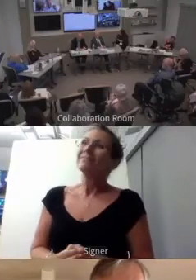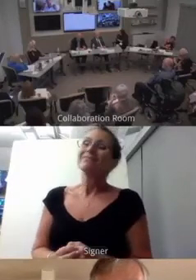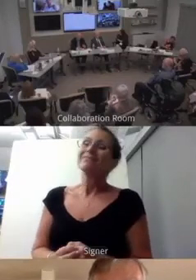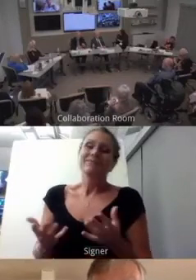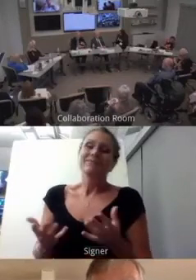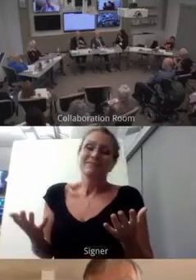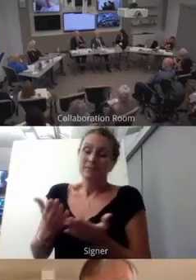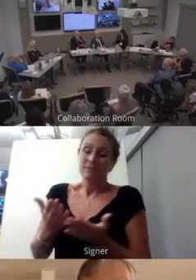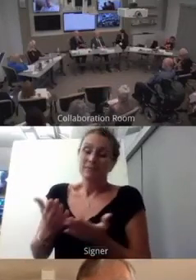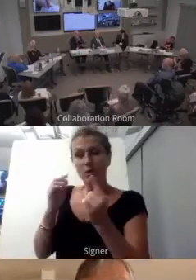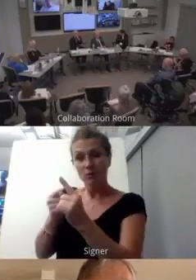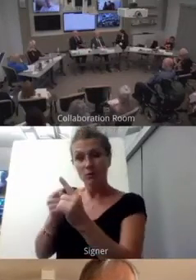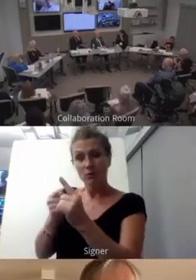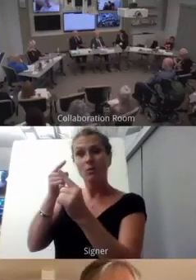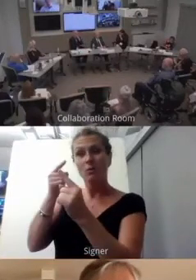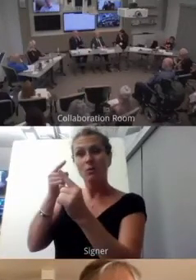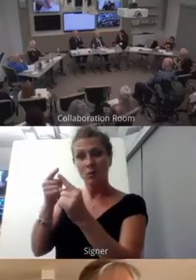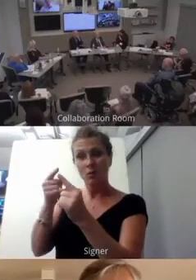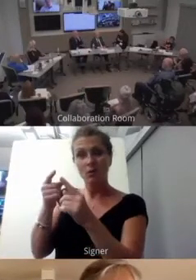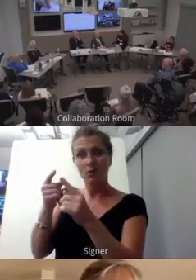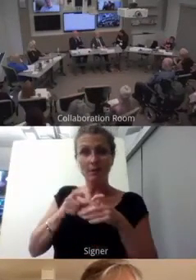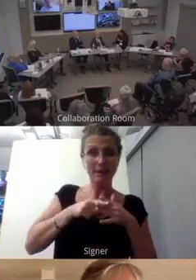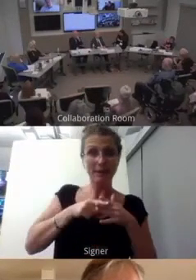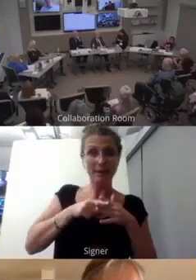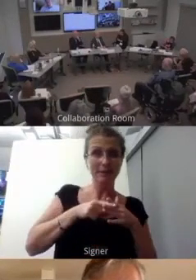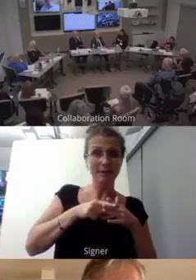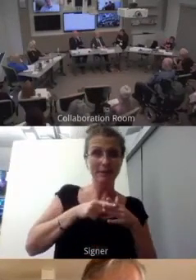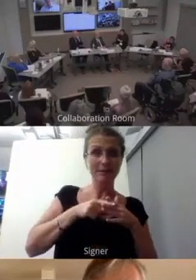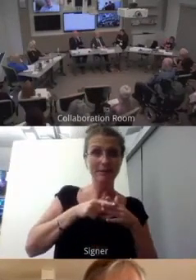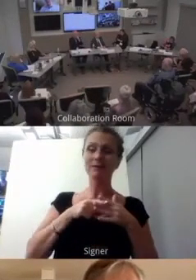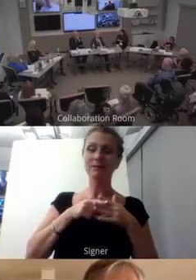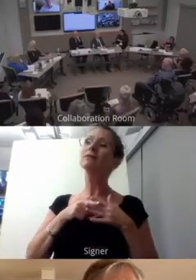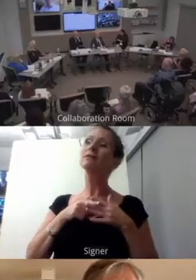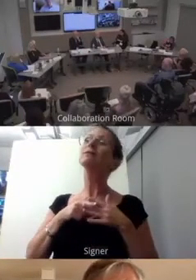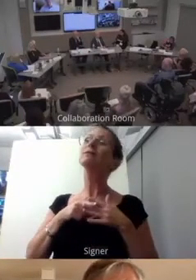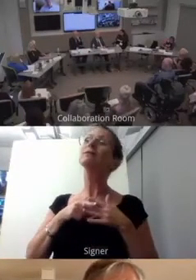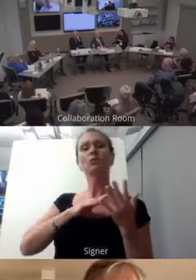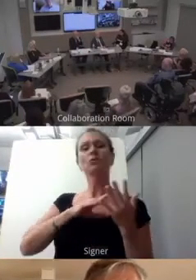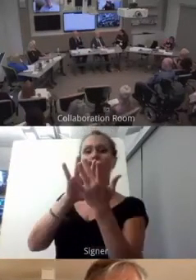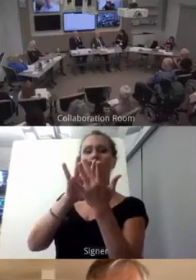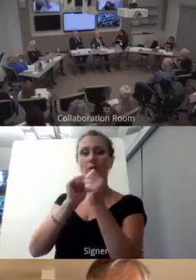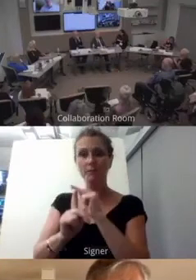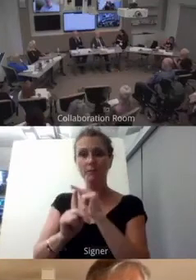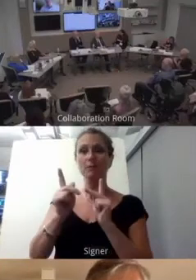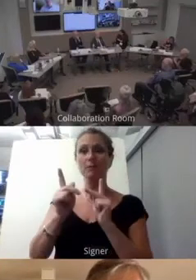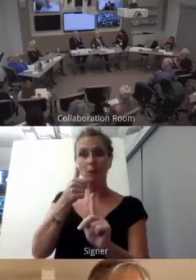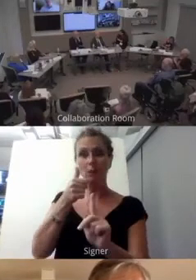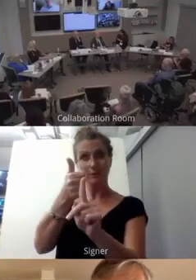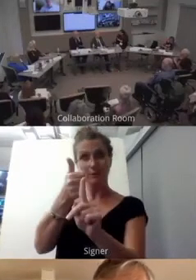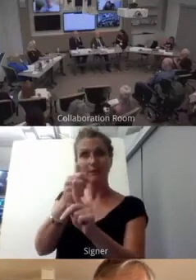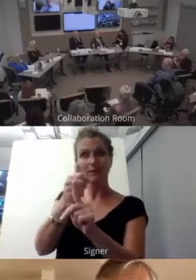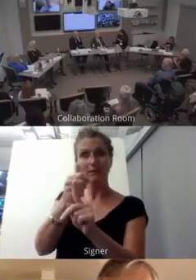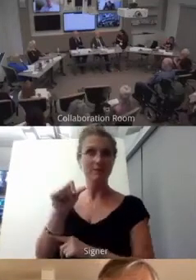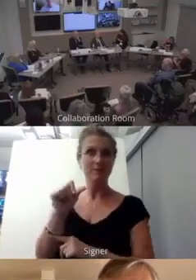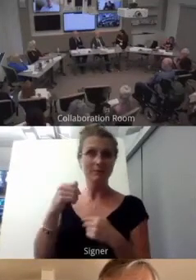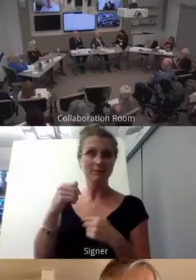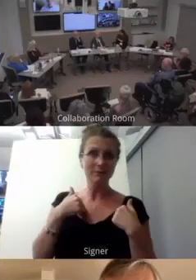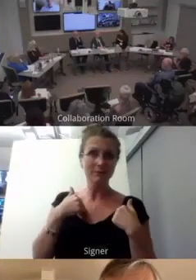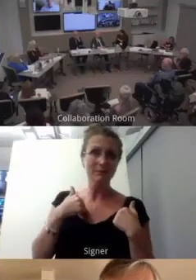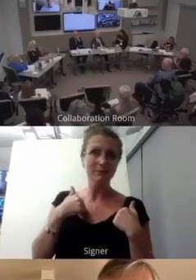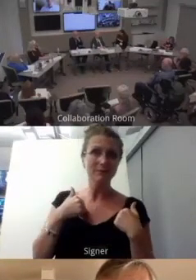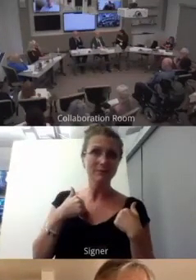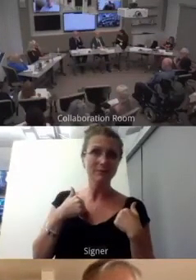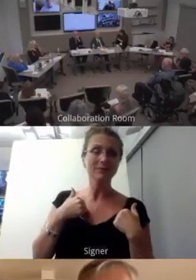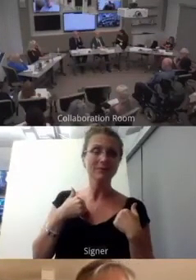also to reach out to people with disabilities and find out what the issues of importance were to them, so that we put our resources,